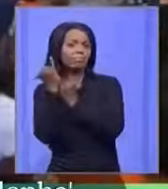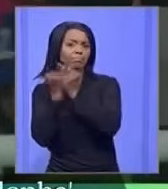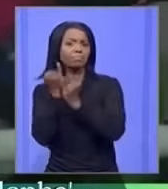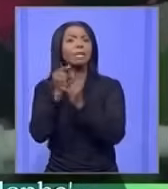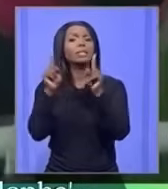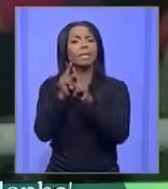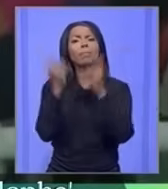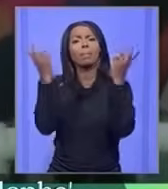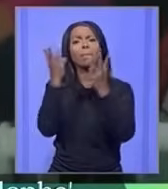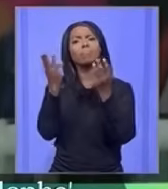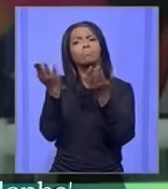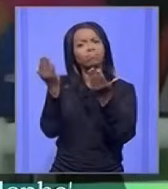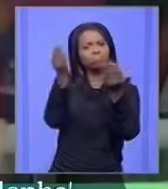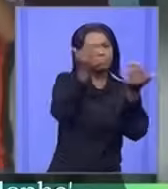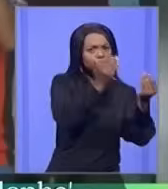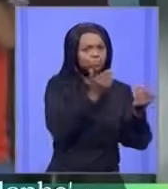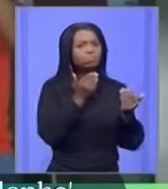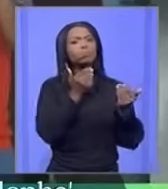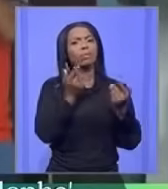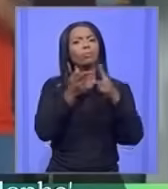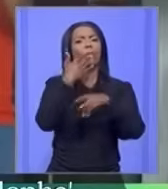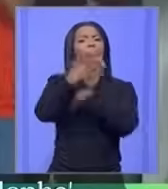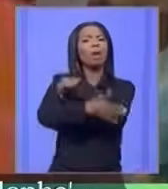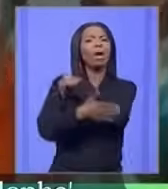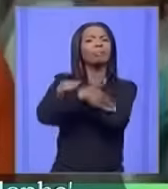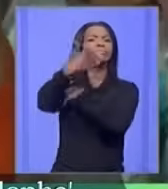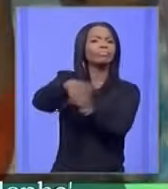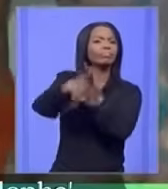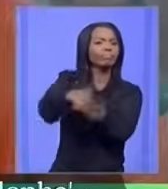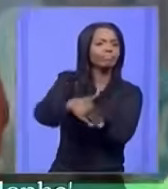ngoka baraloki. We are a